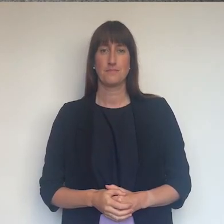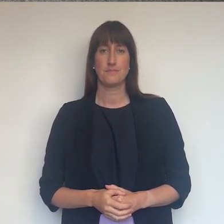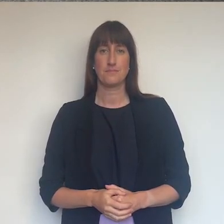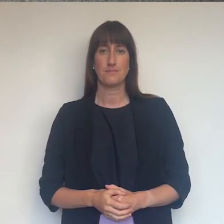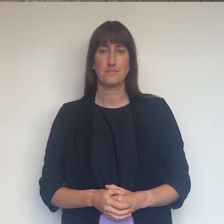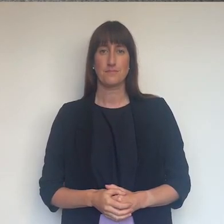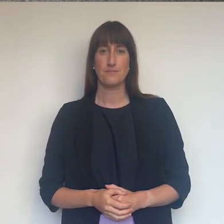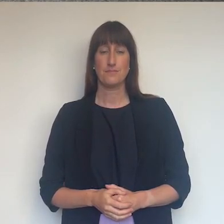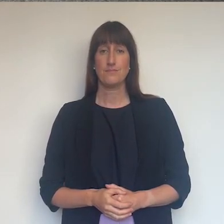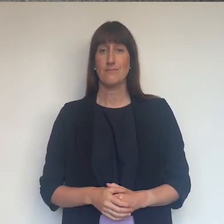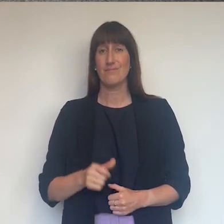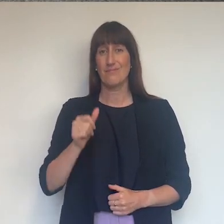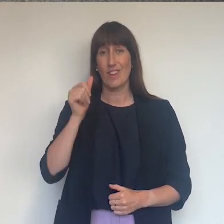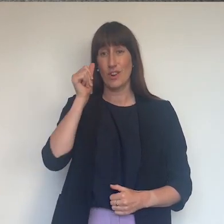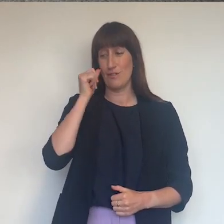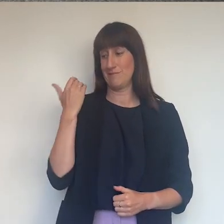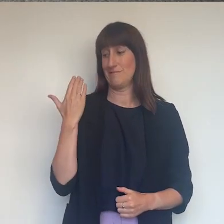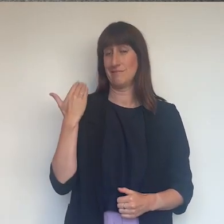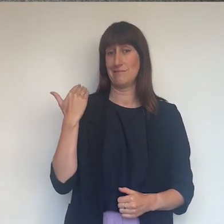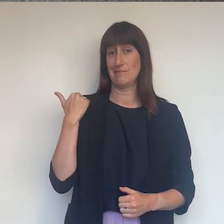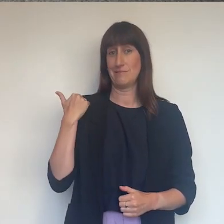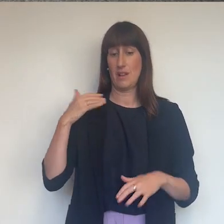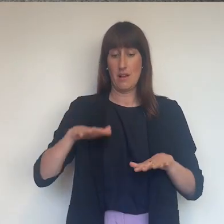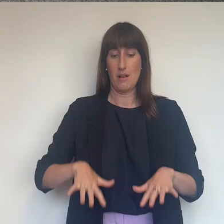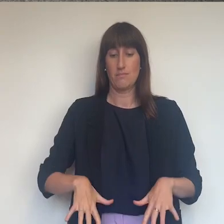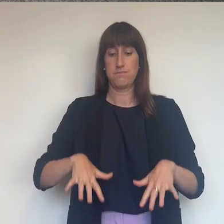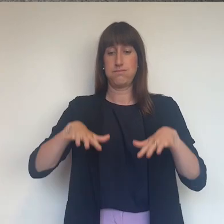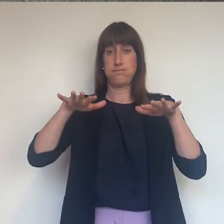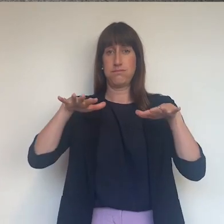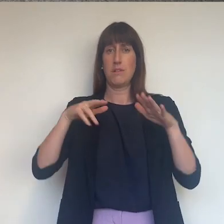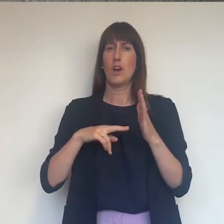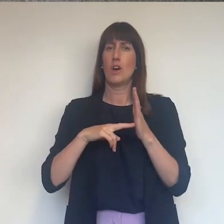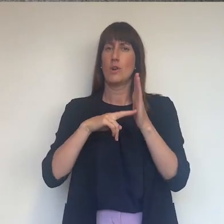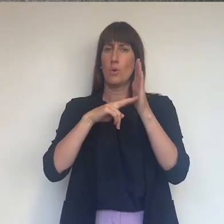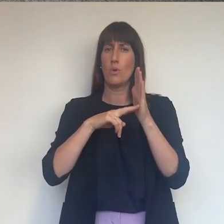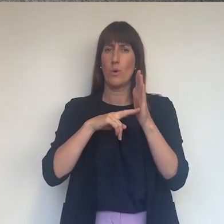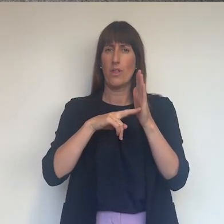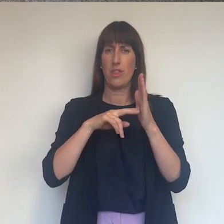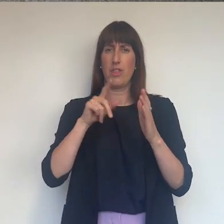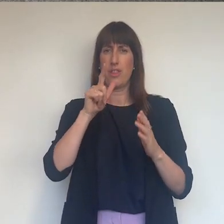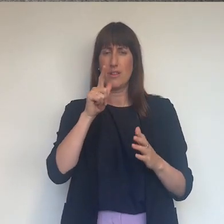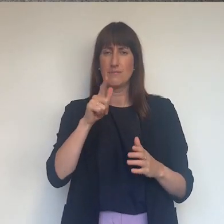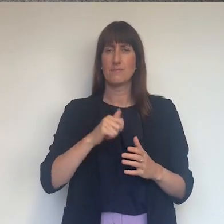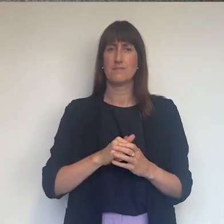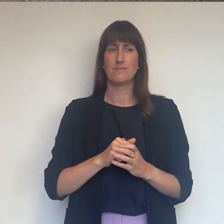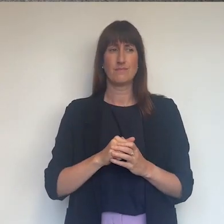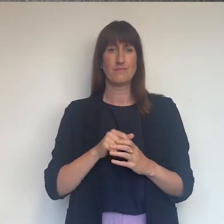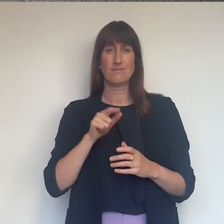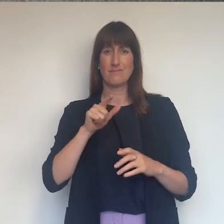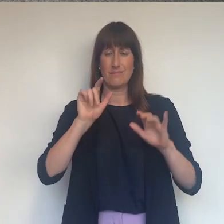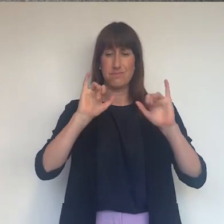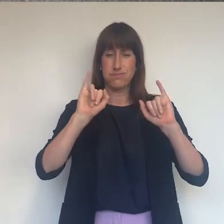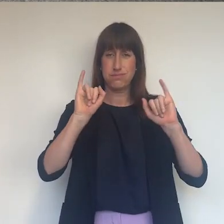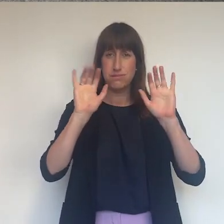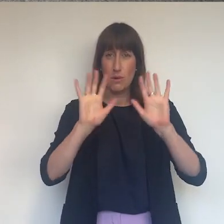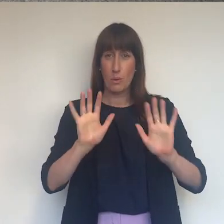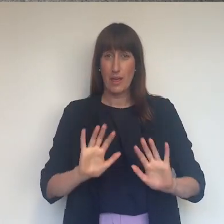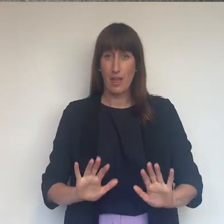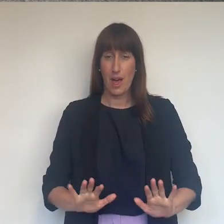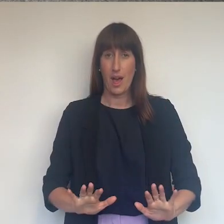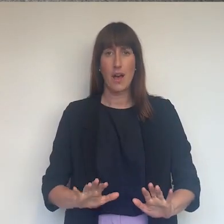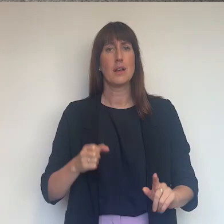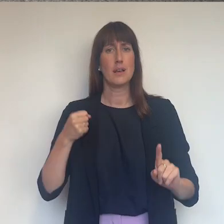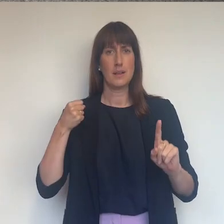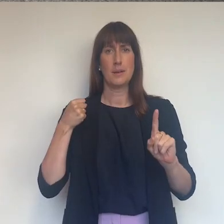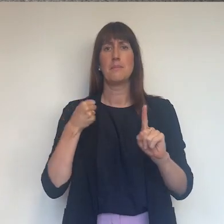it. I know that for many people, the North Island floods and the impact from the weather has been traumatic, and this